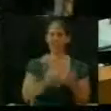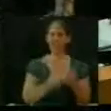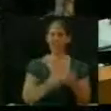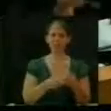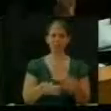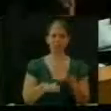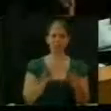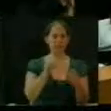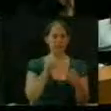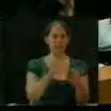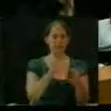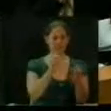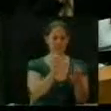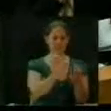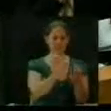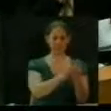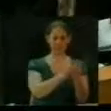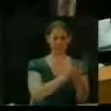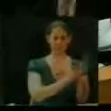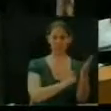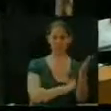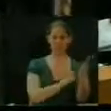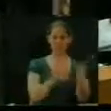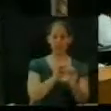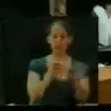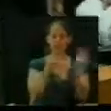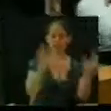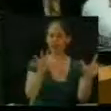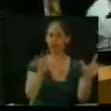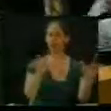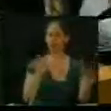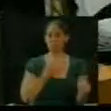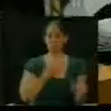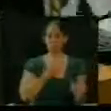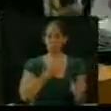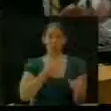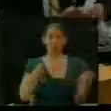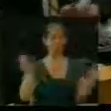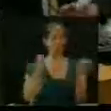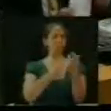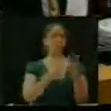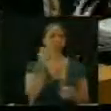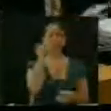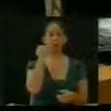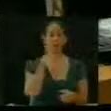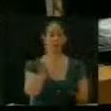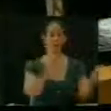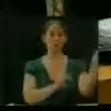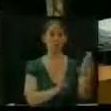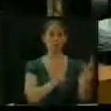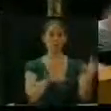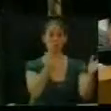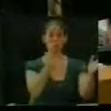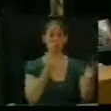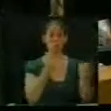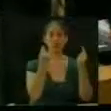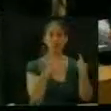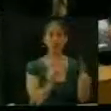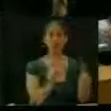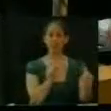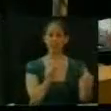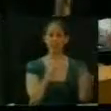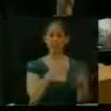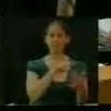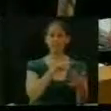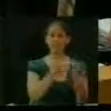clarify. But I have no problem whatsoever with anybody that wants to attempt this and give us guidance. I'm looking for guidance